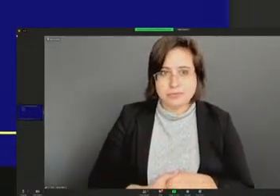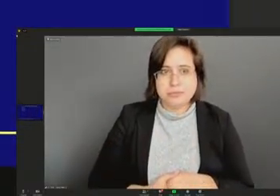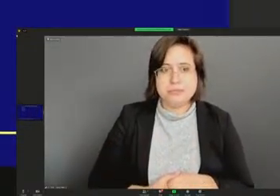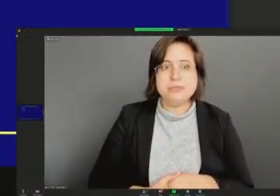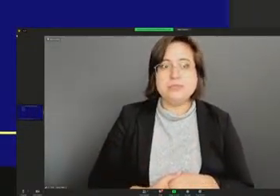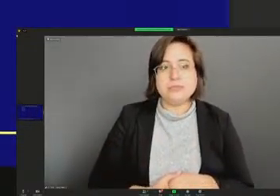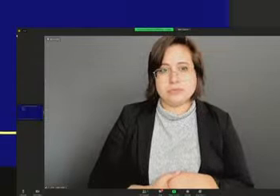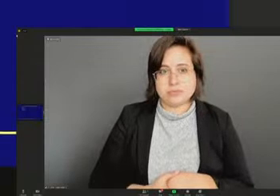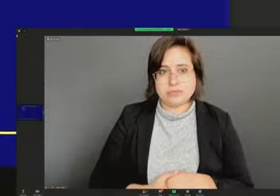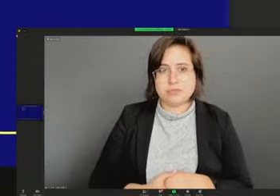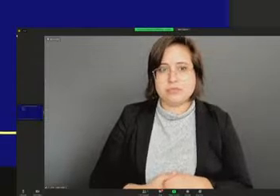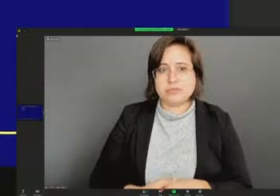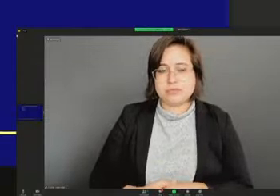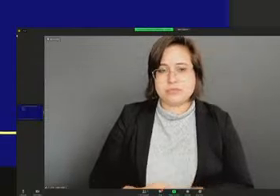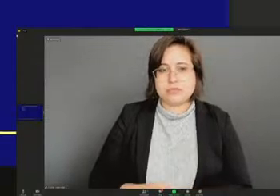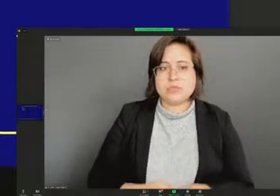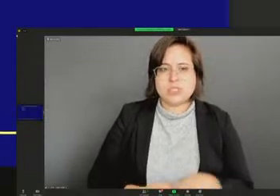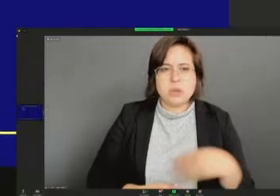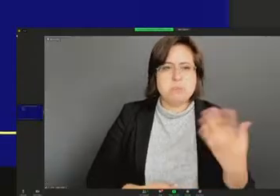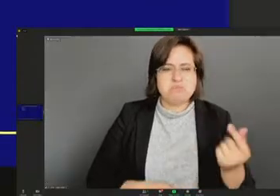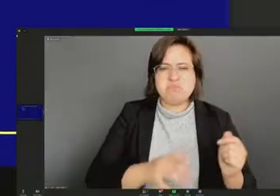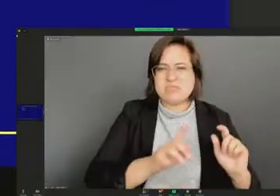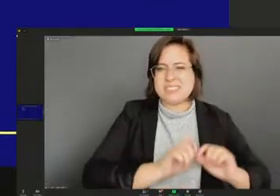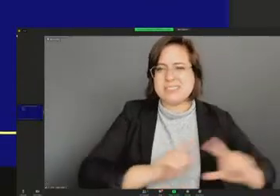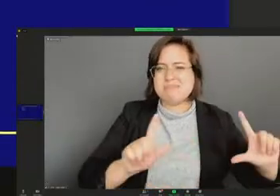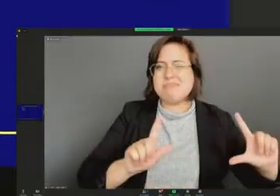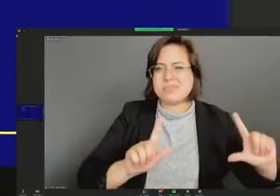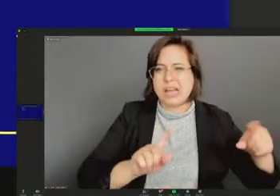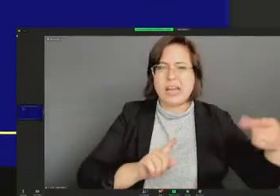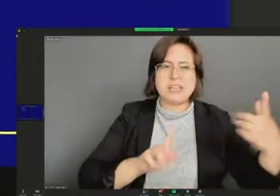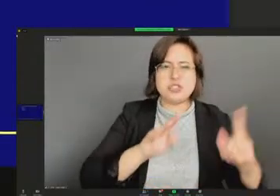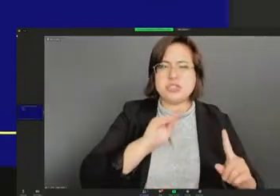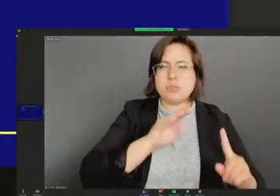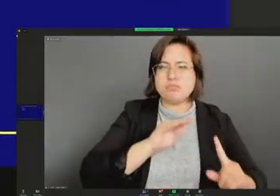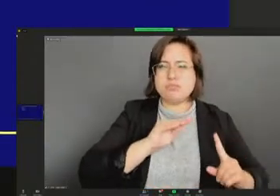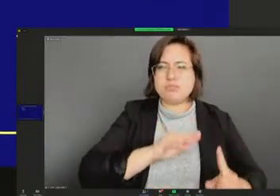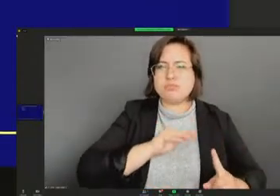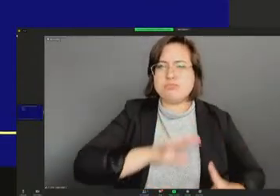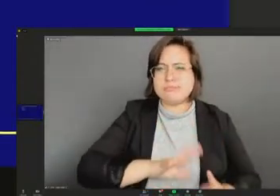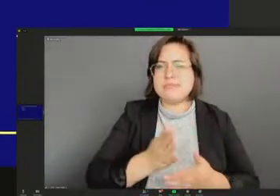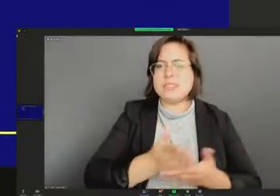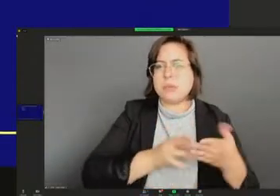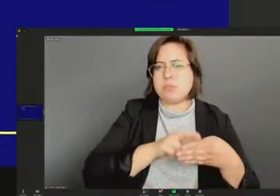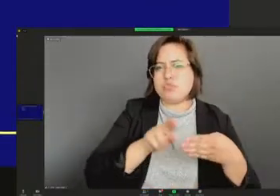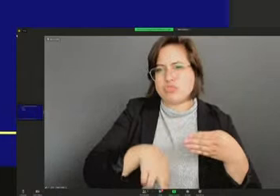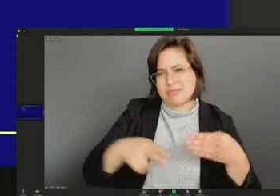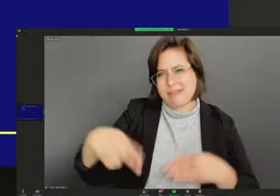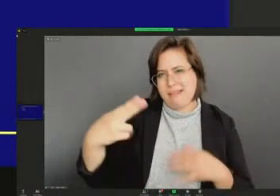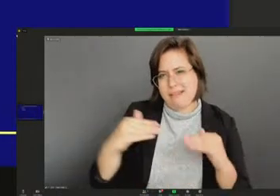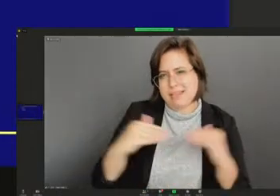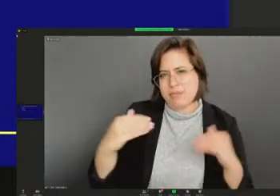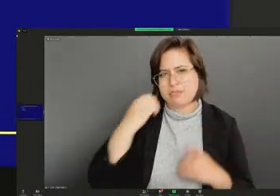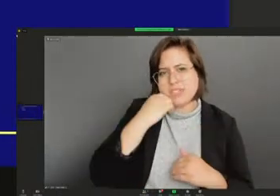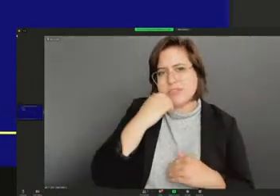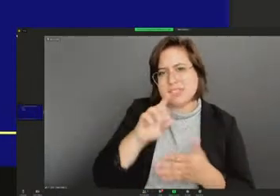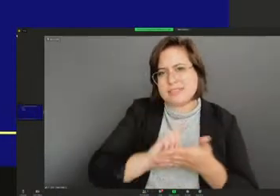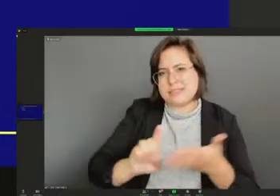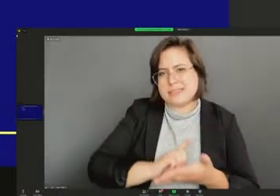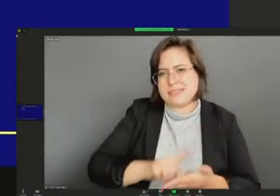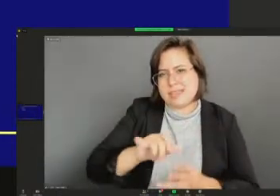for these? This slide just highlights some of the outcomes that high levels of everyday discrimination have been linked